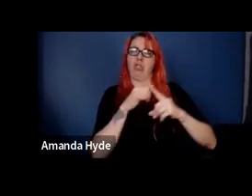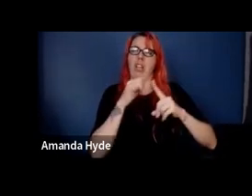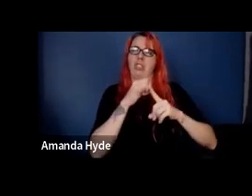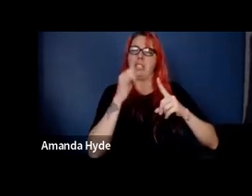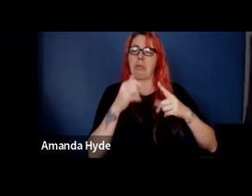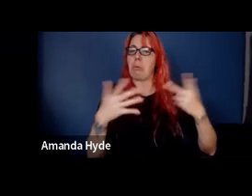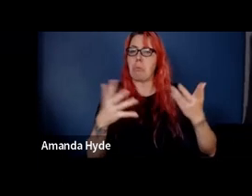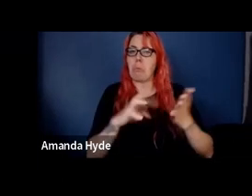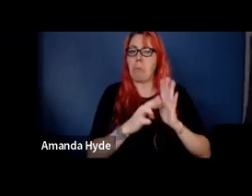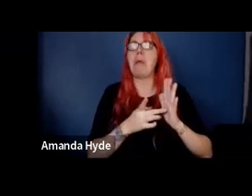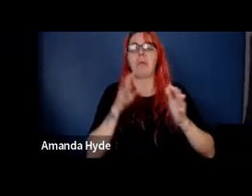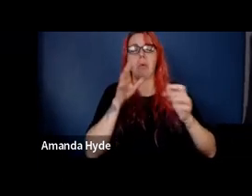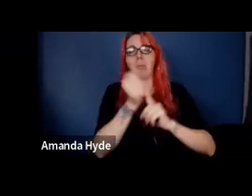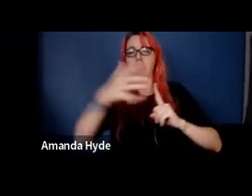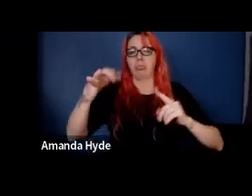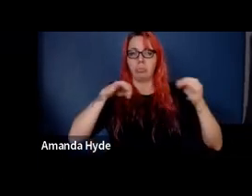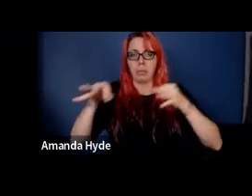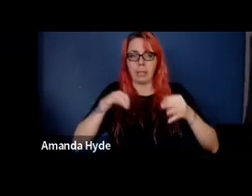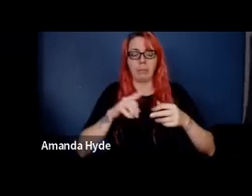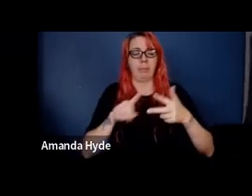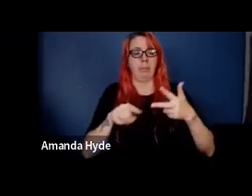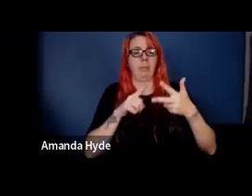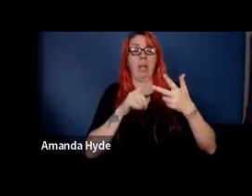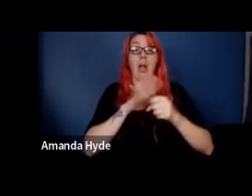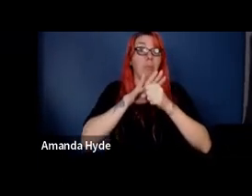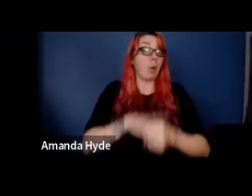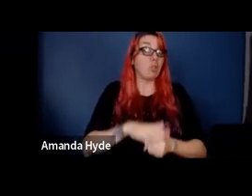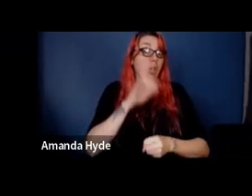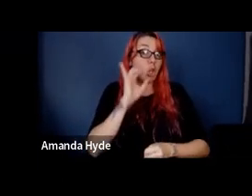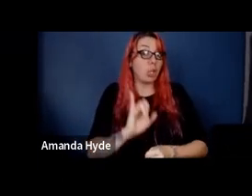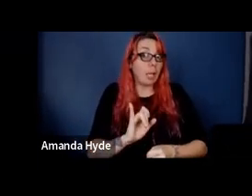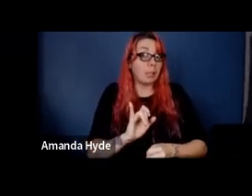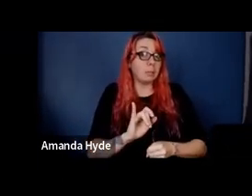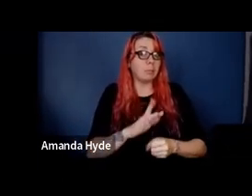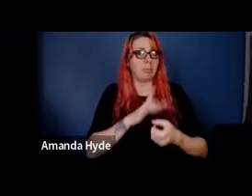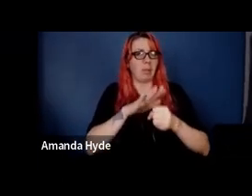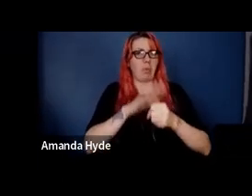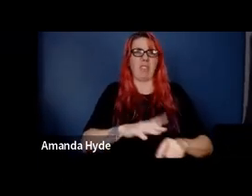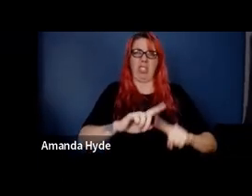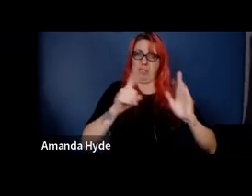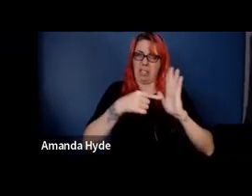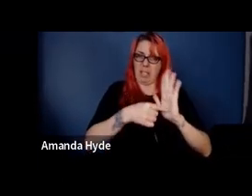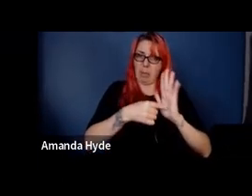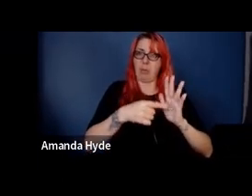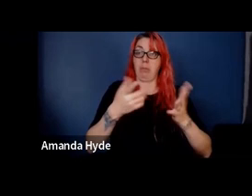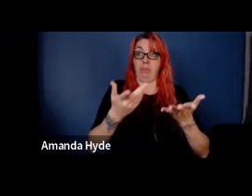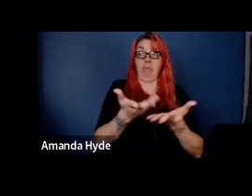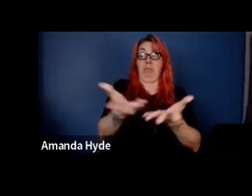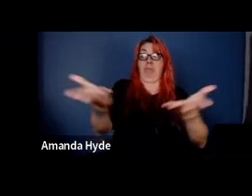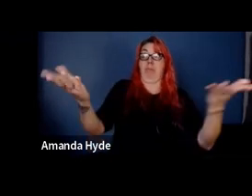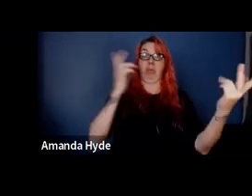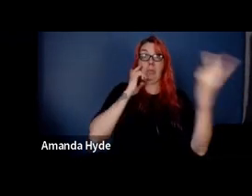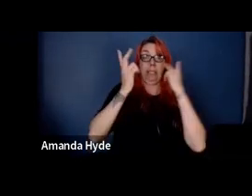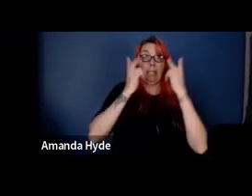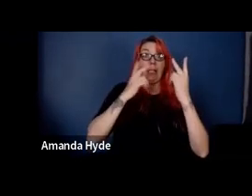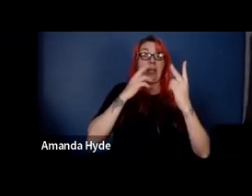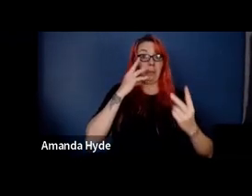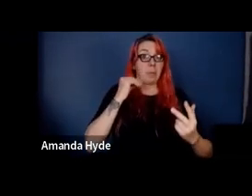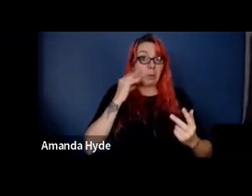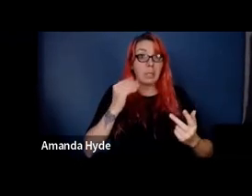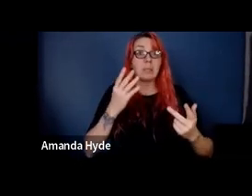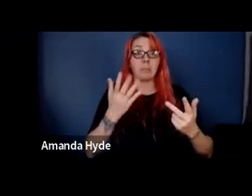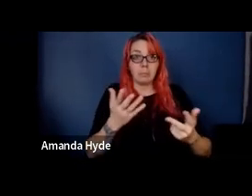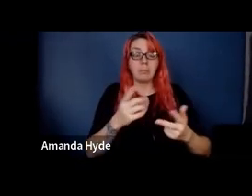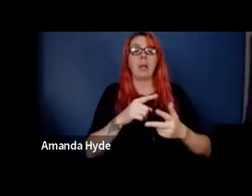know, various kinds of examples of oppressions that also exist, right? And particularly when we look at the cycle of how